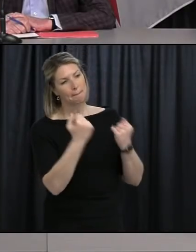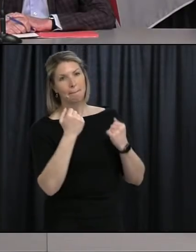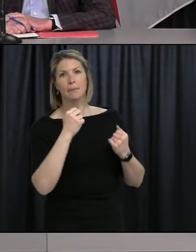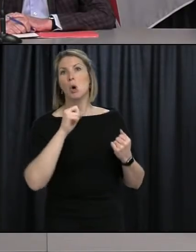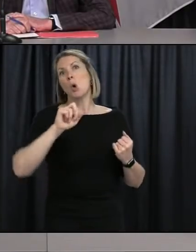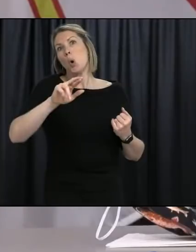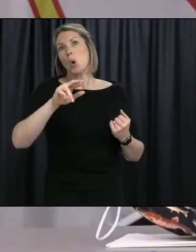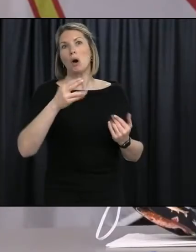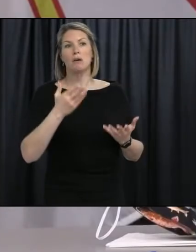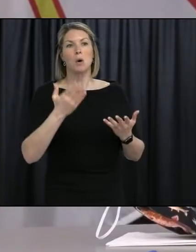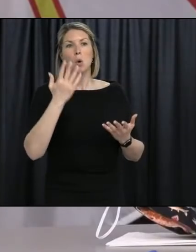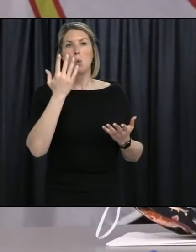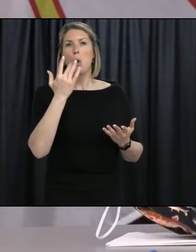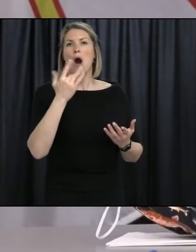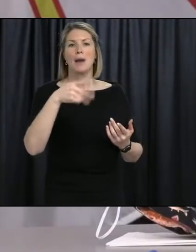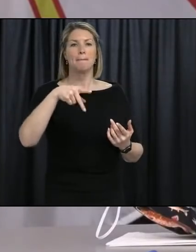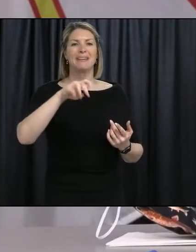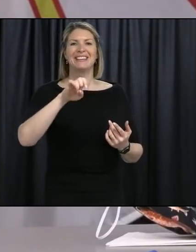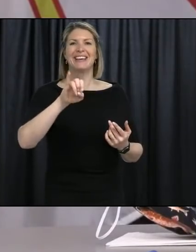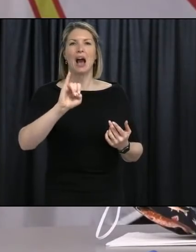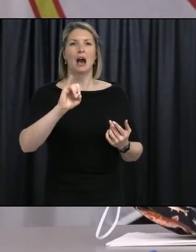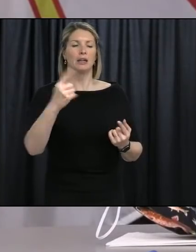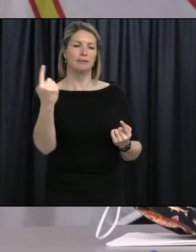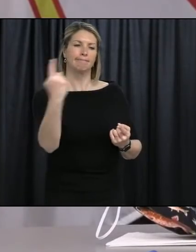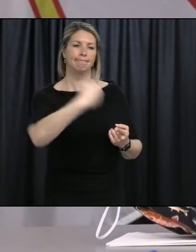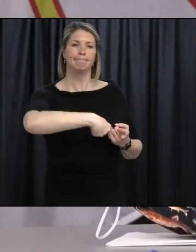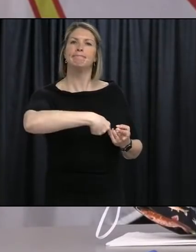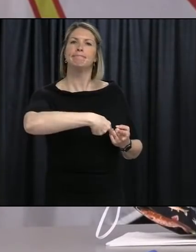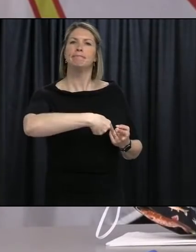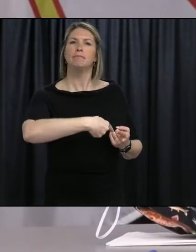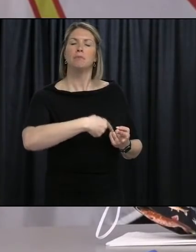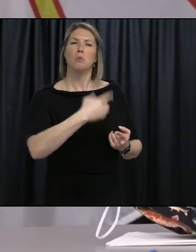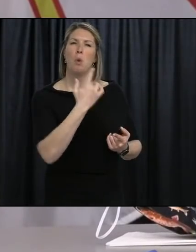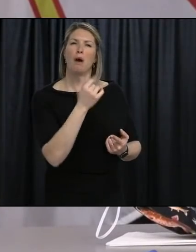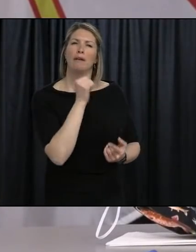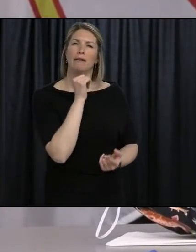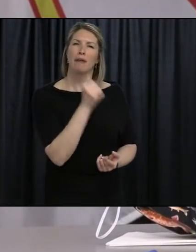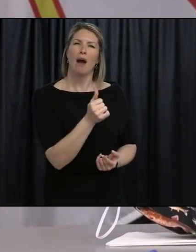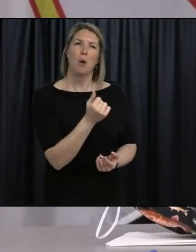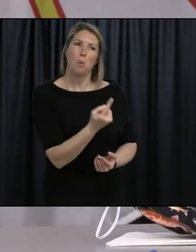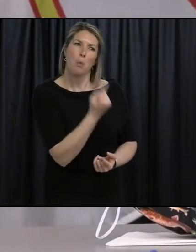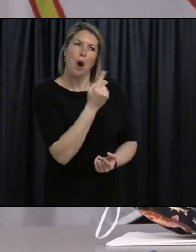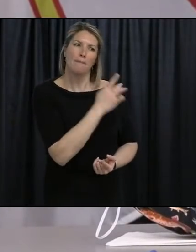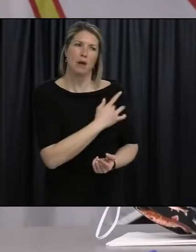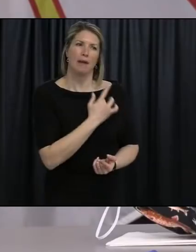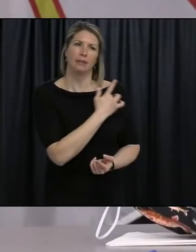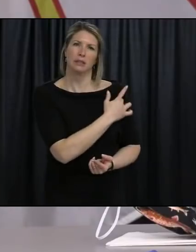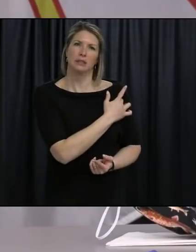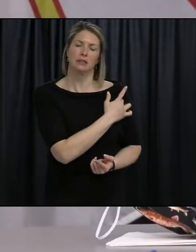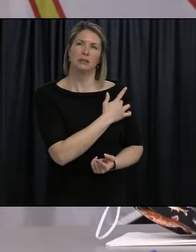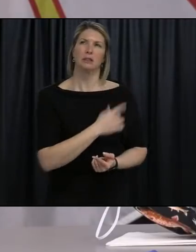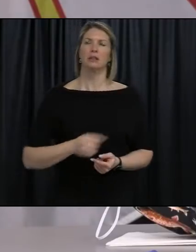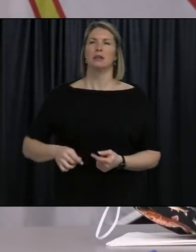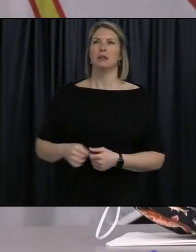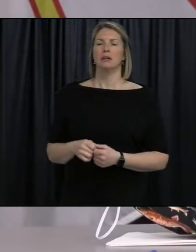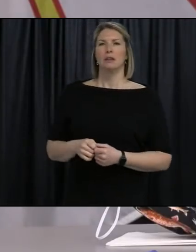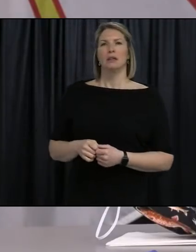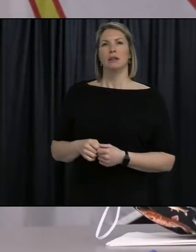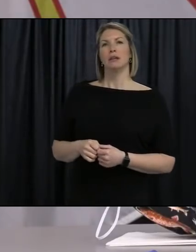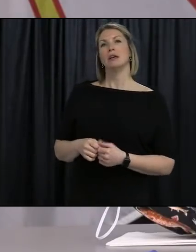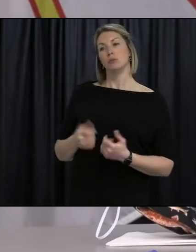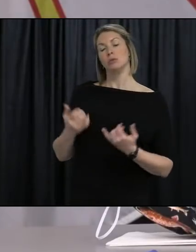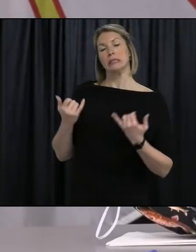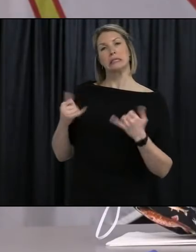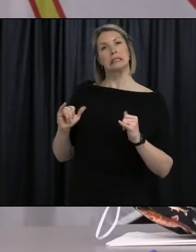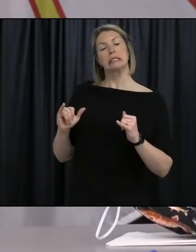cases calm? Why are we going with this all or nothing approach? Well, certainly those are still things that we're evaluating. We haven't made a firm decision